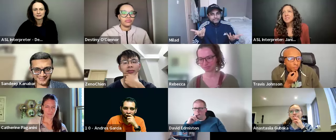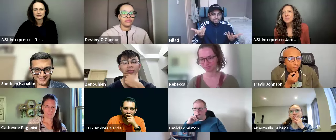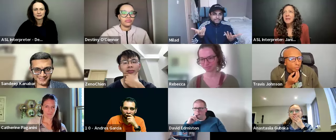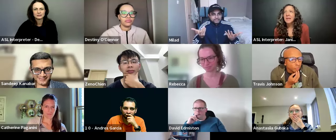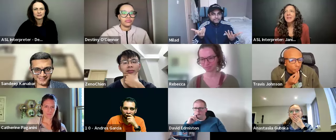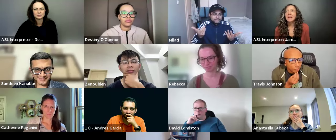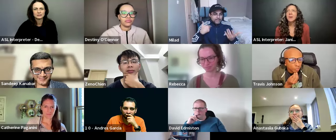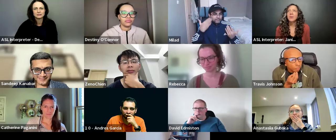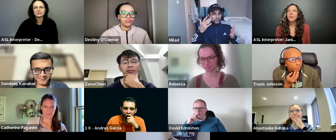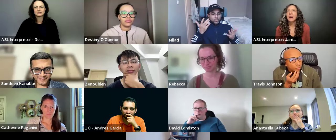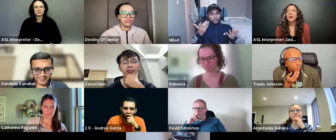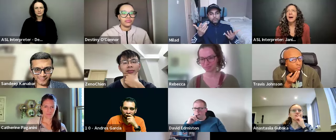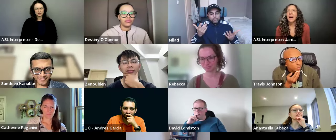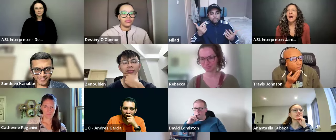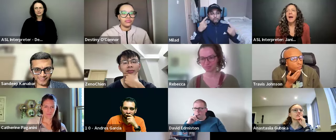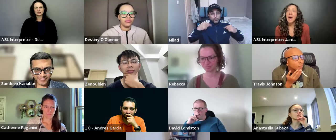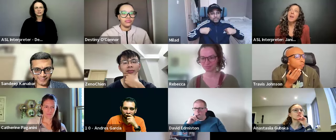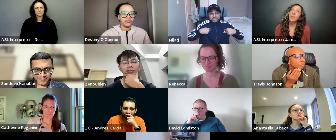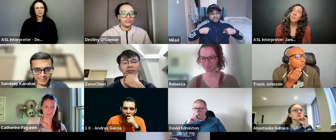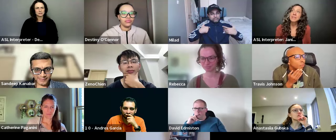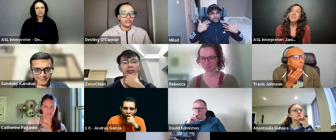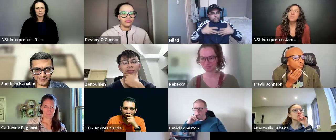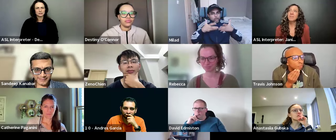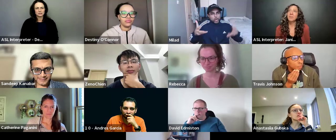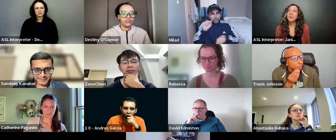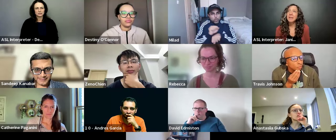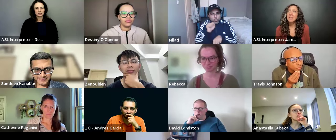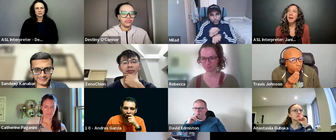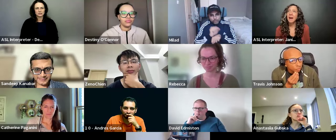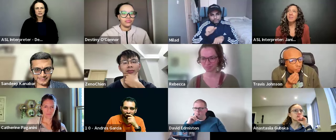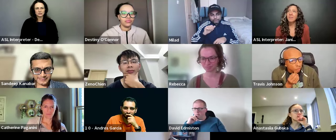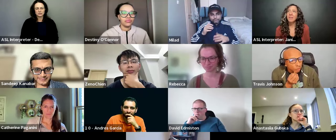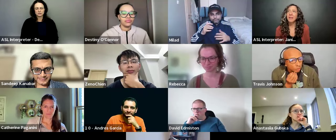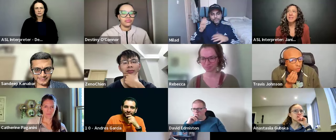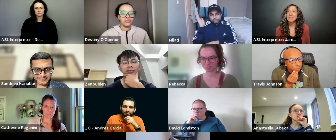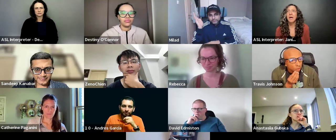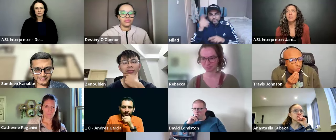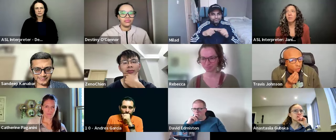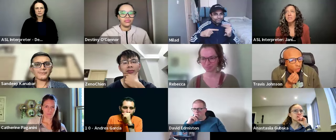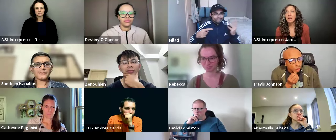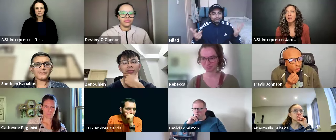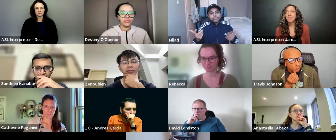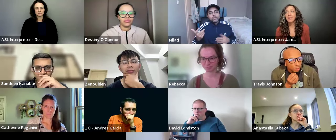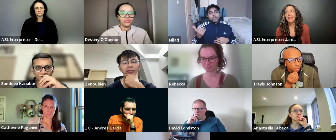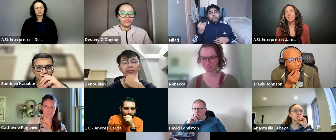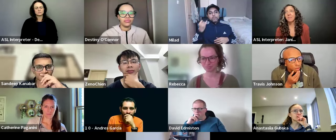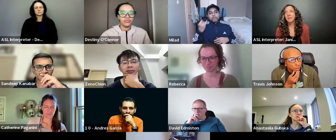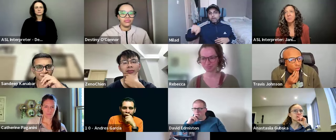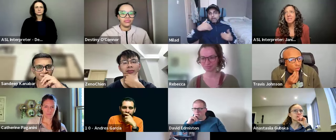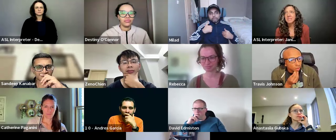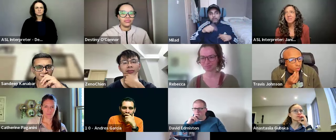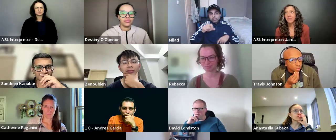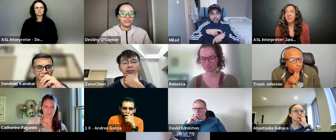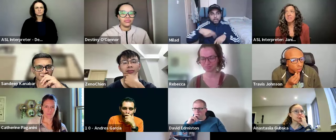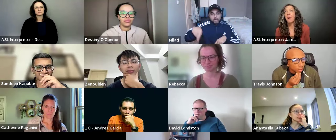there's presentations planned, I know, in other places, but for me, I feel like that's a lot of work to kind of get